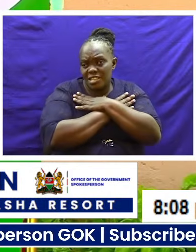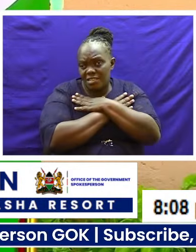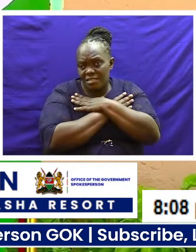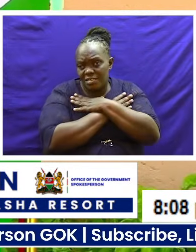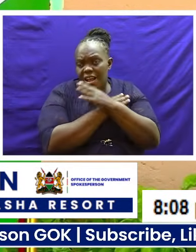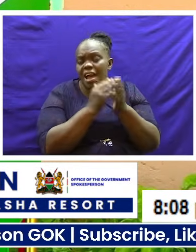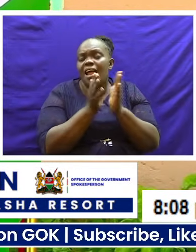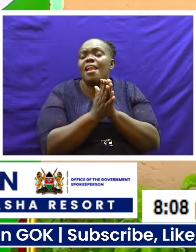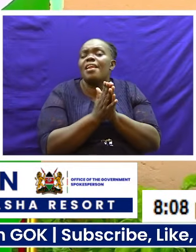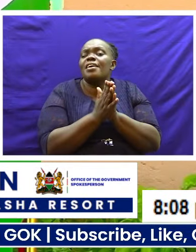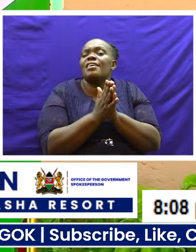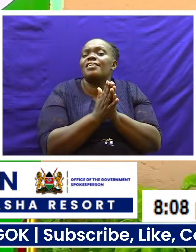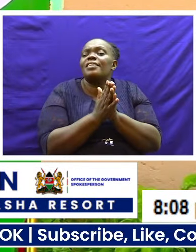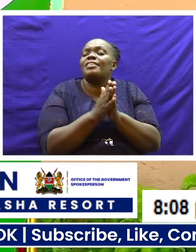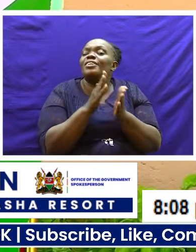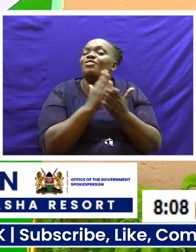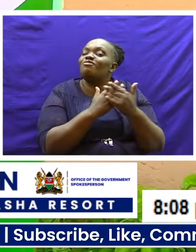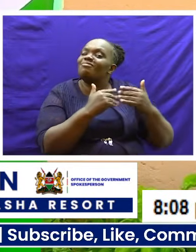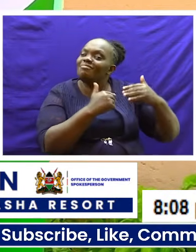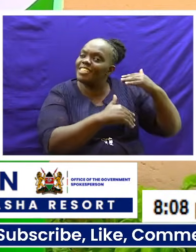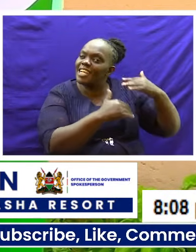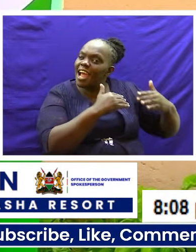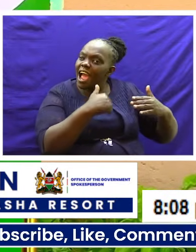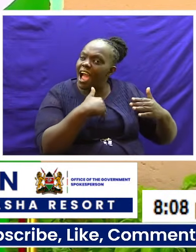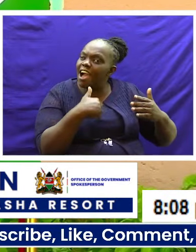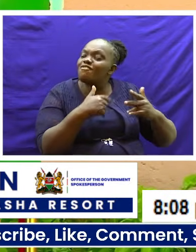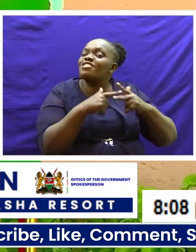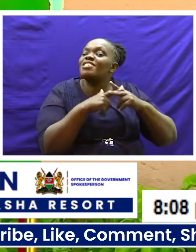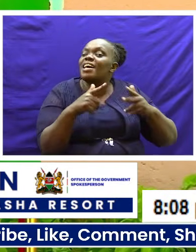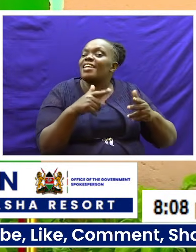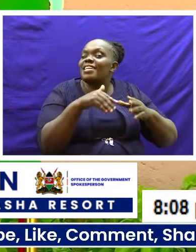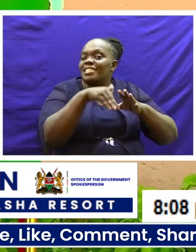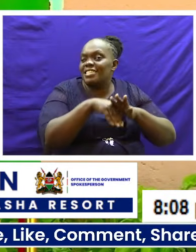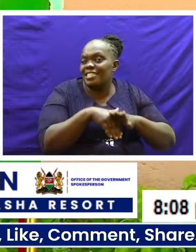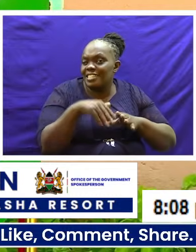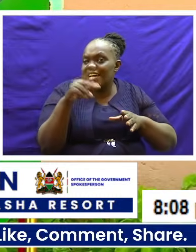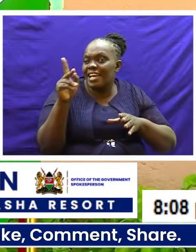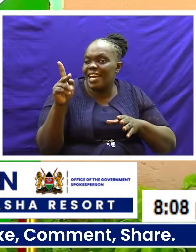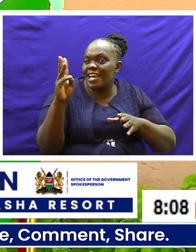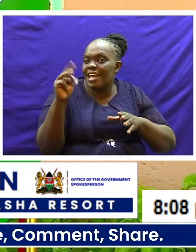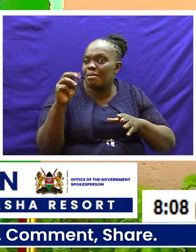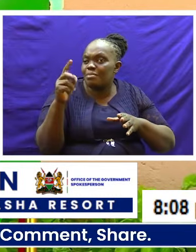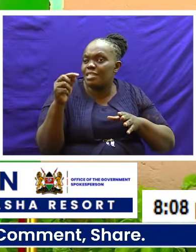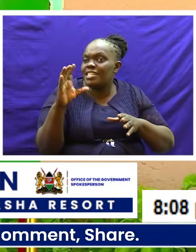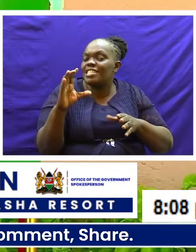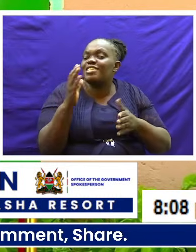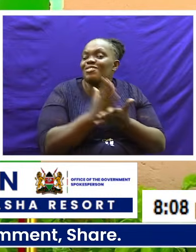and relationships that I had established in KMTC.